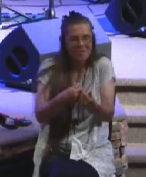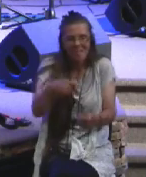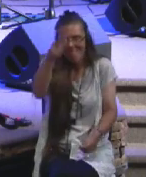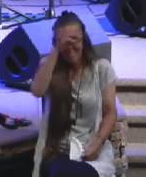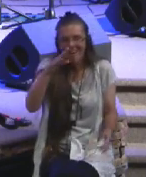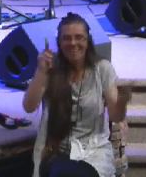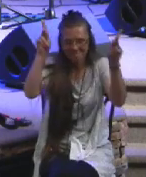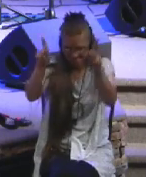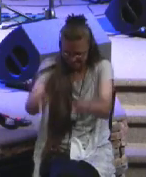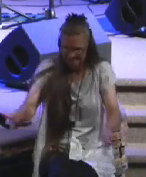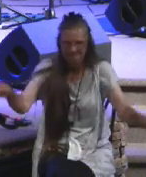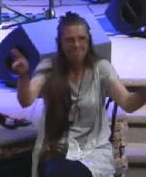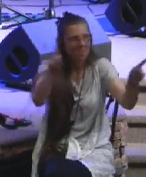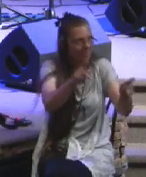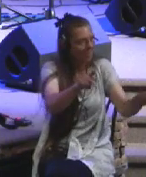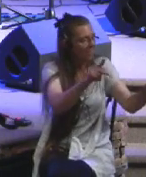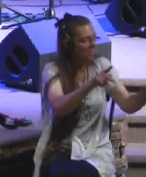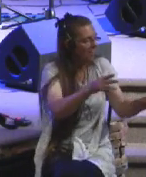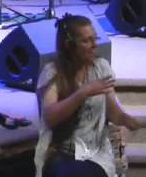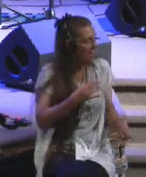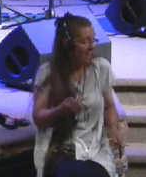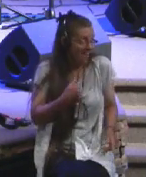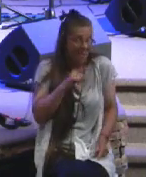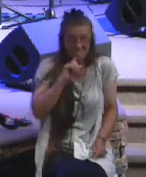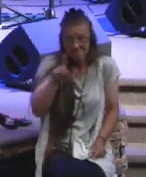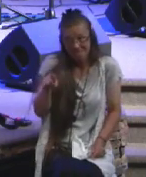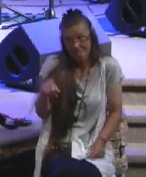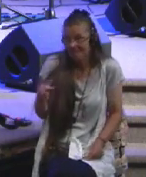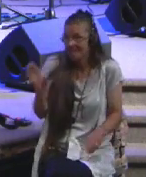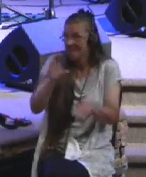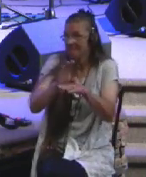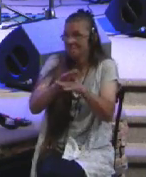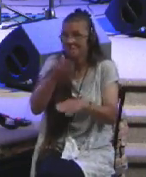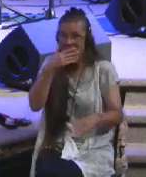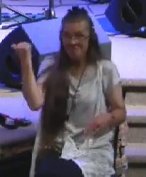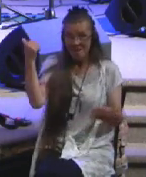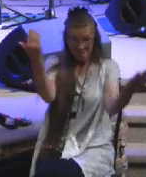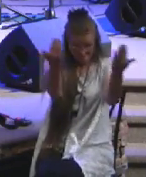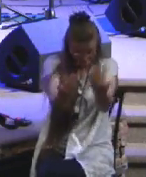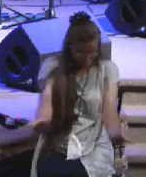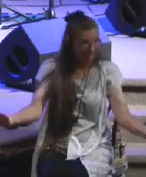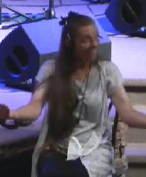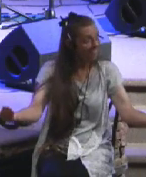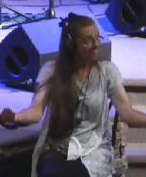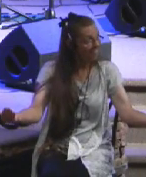people. And I'm telling you, church is better when you're here.